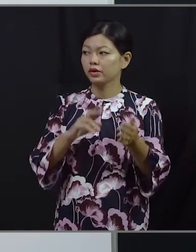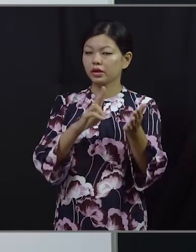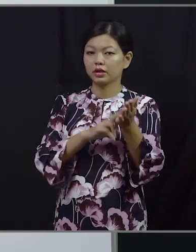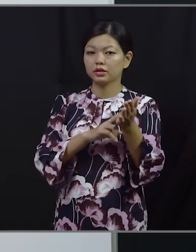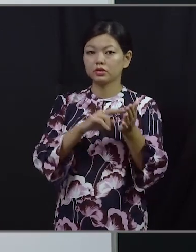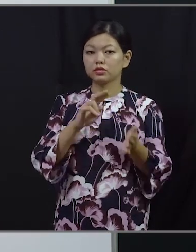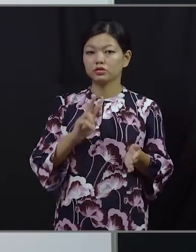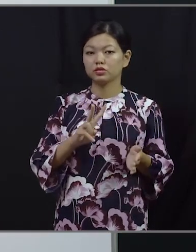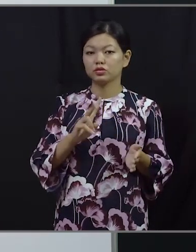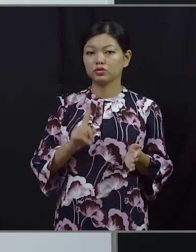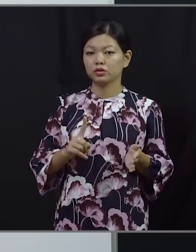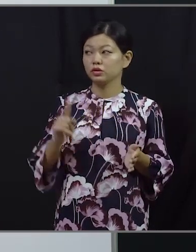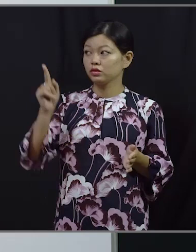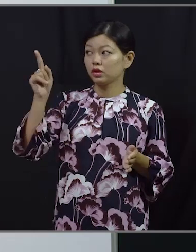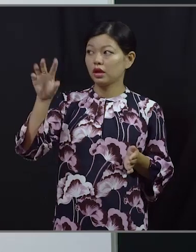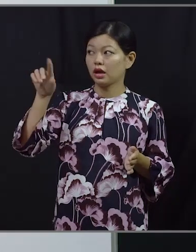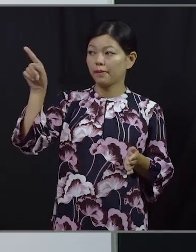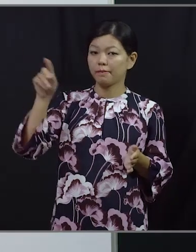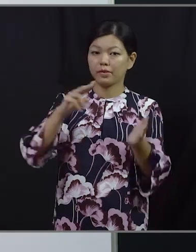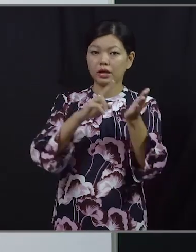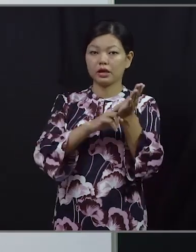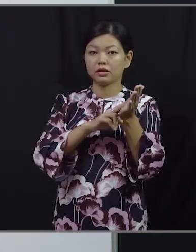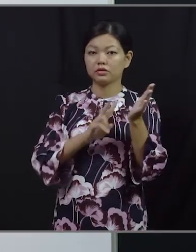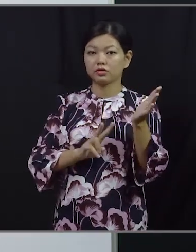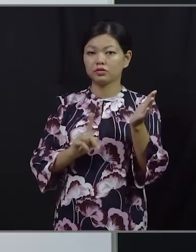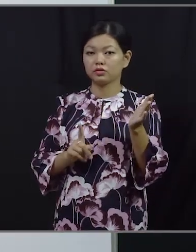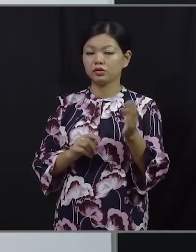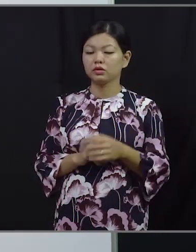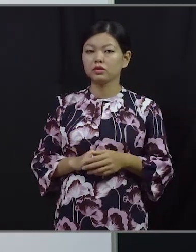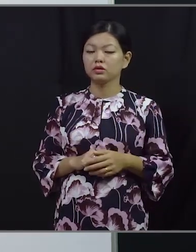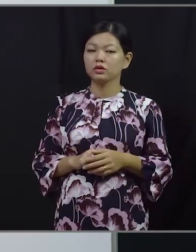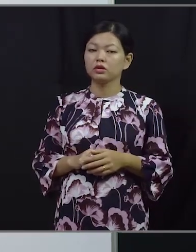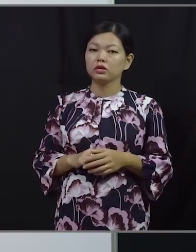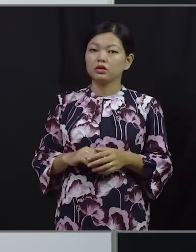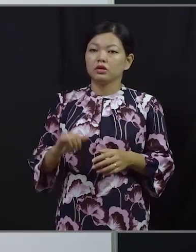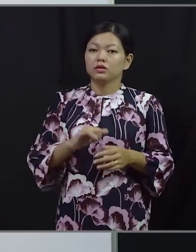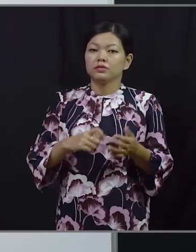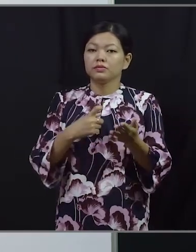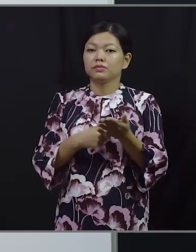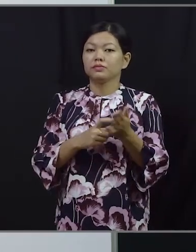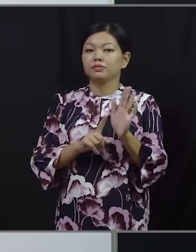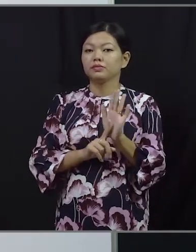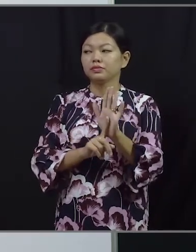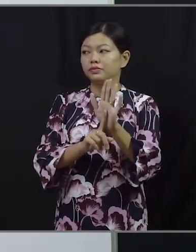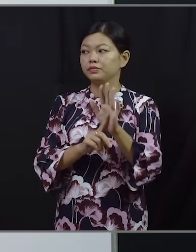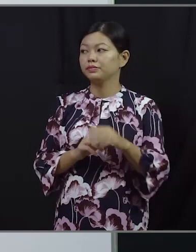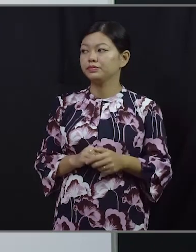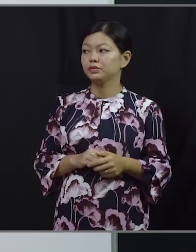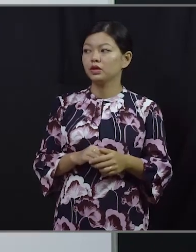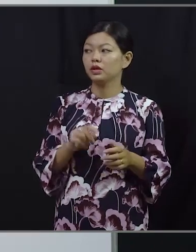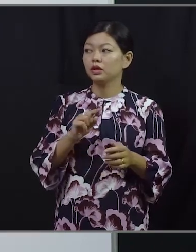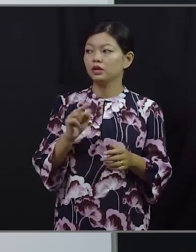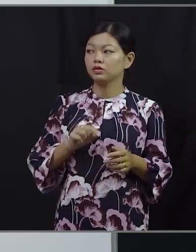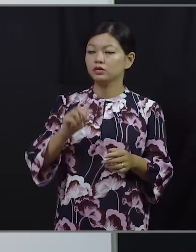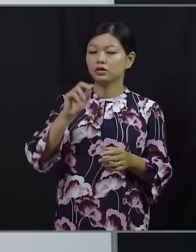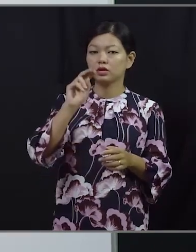N21, right? N21, I can express this as refractive index of medium 2 divided by refractive index of medium 1. So